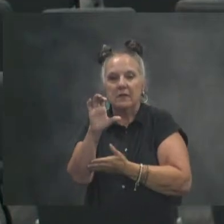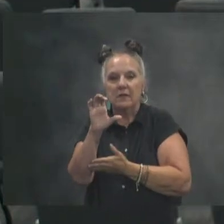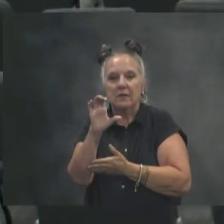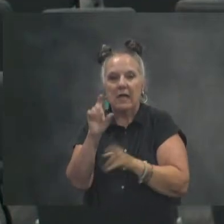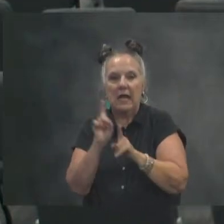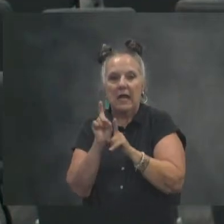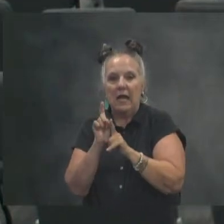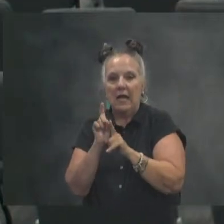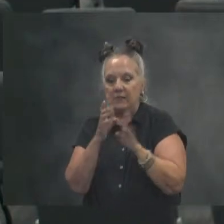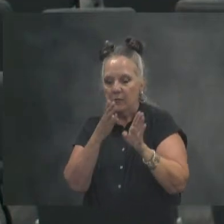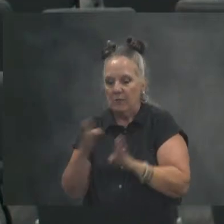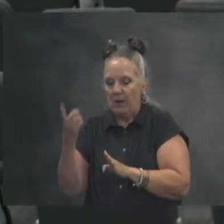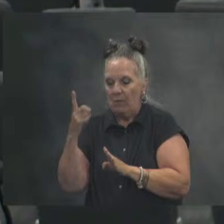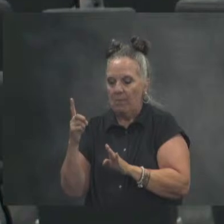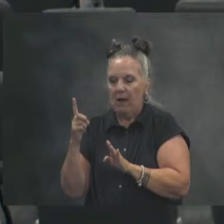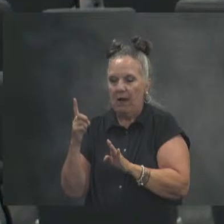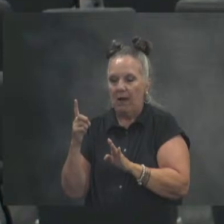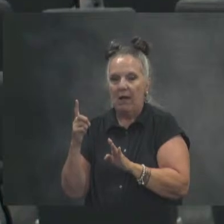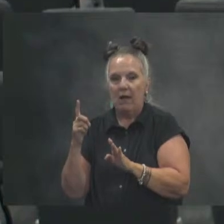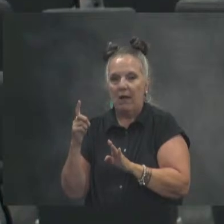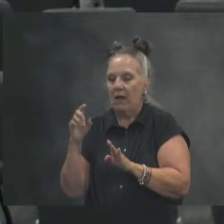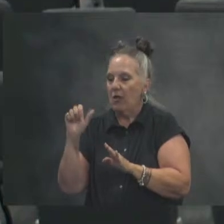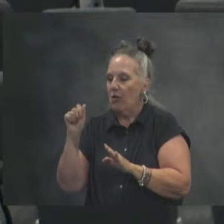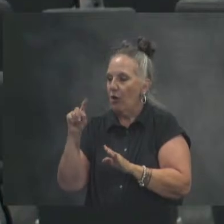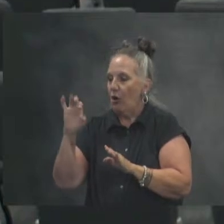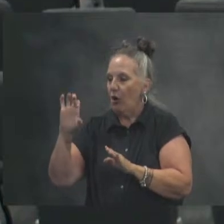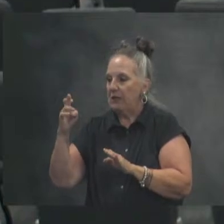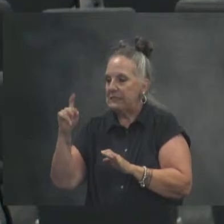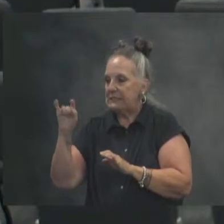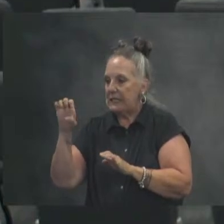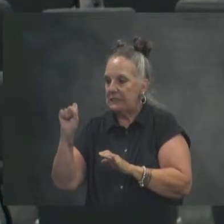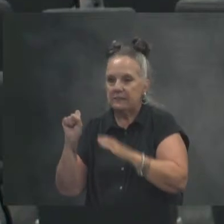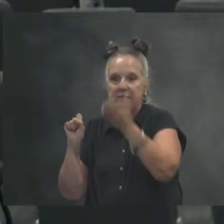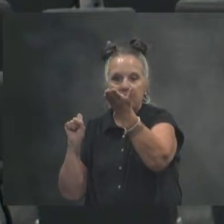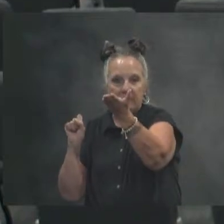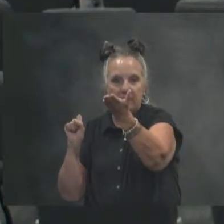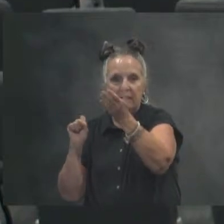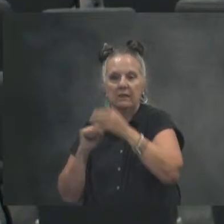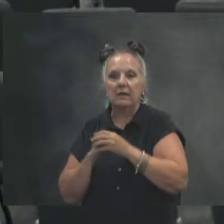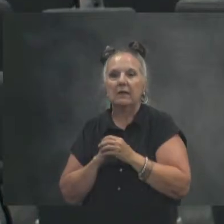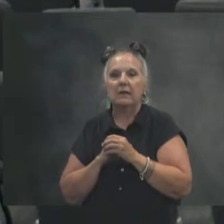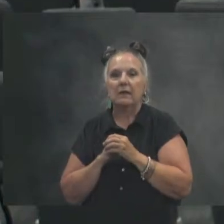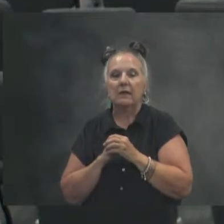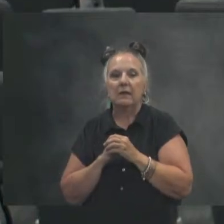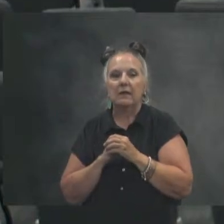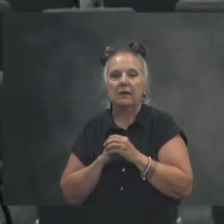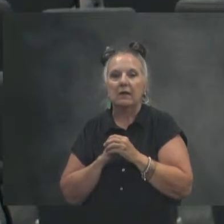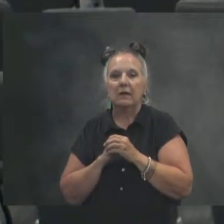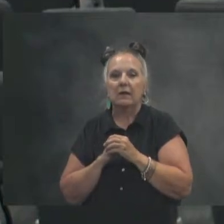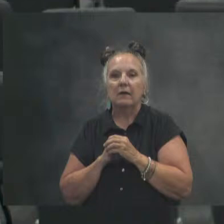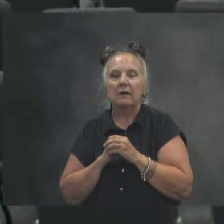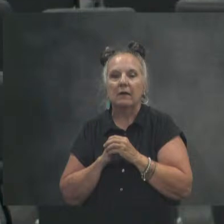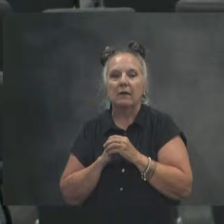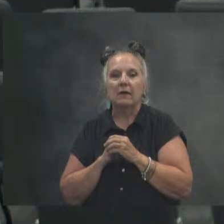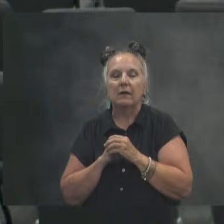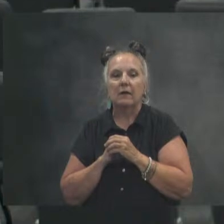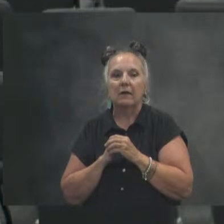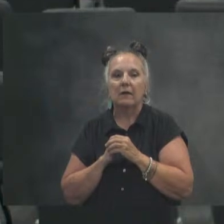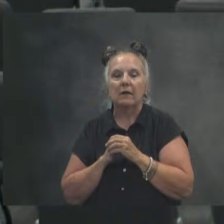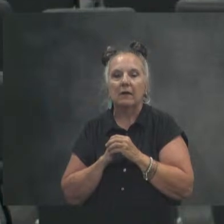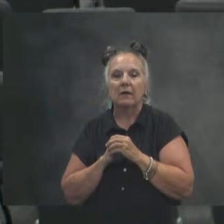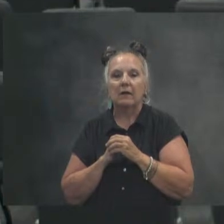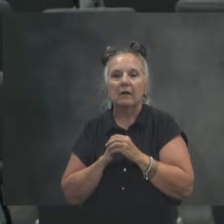the Mosley architects for the Downsville Pike Elementary School. Thank you, Mr. Gesvert. Is there a second? Second. Thank you, Mr.